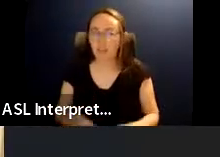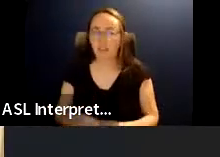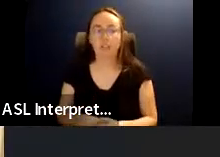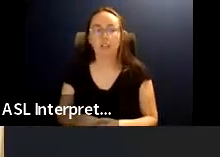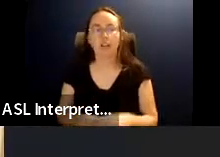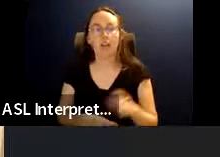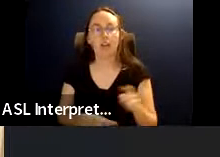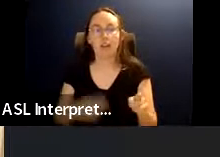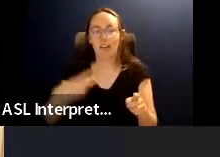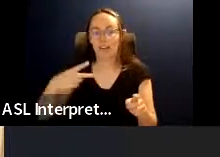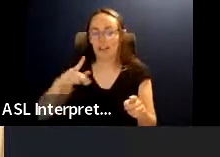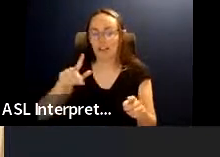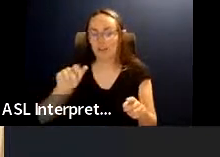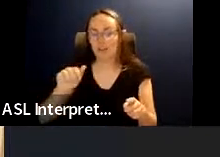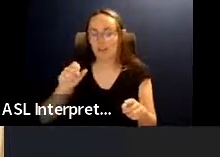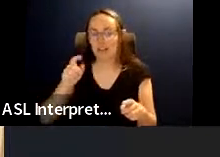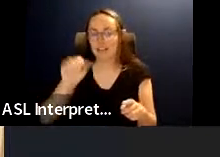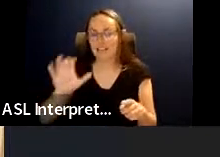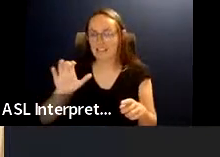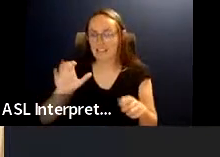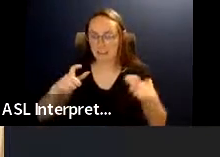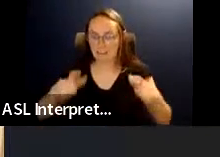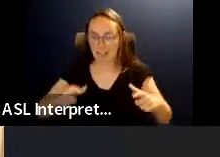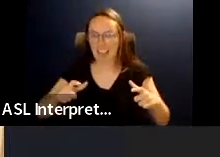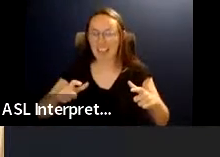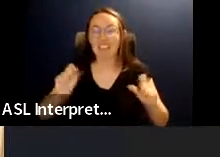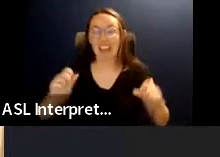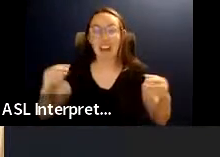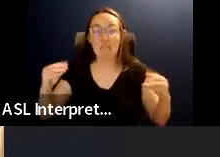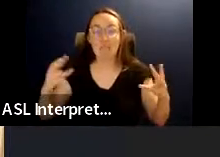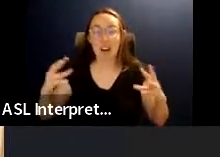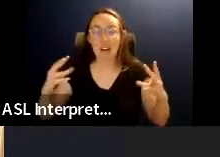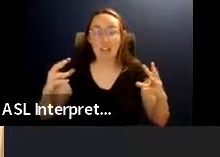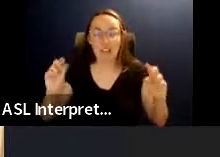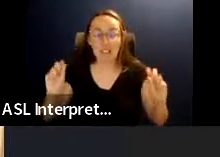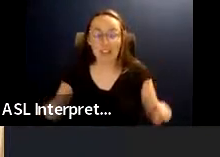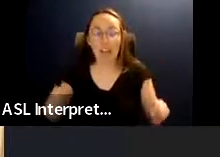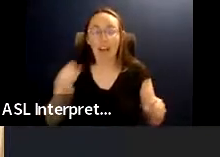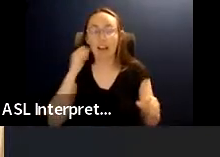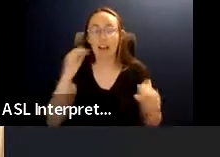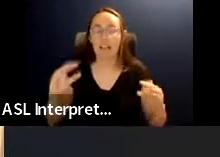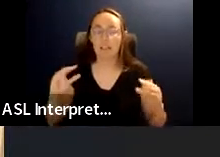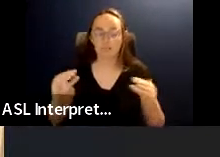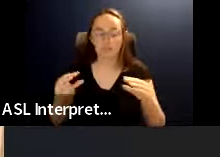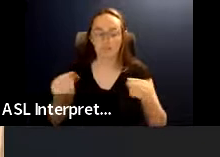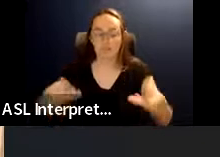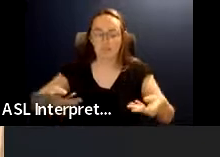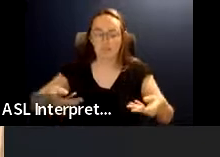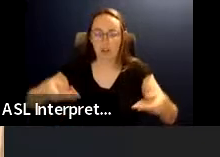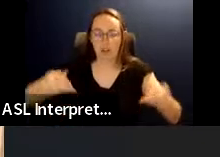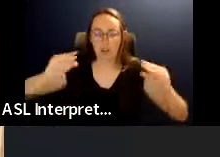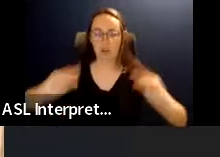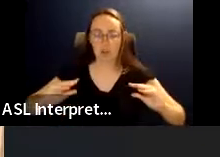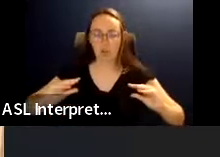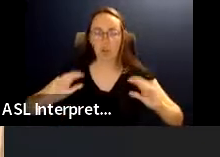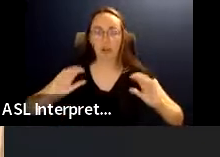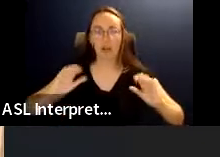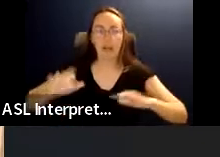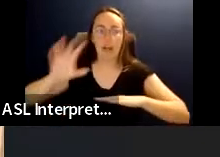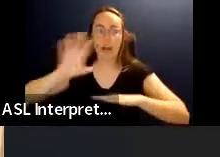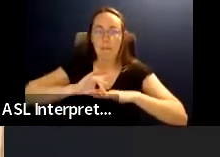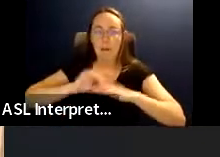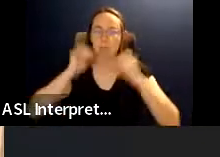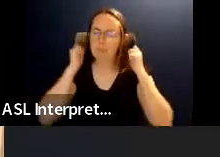these are microwavable plastic plates. And if you turn them upside down, you can create a variety of mounting solutions.